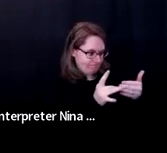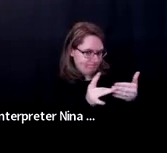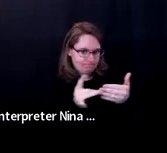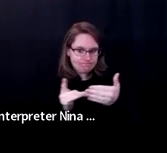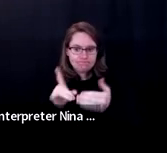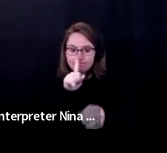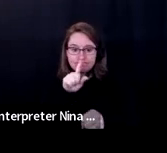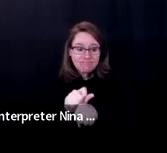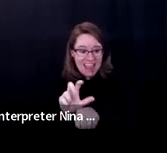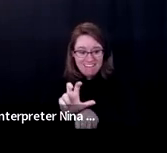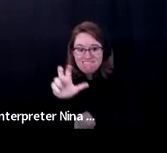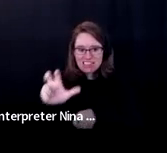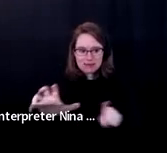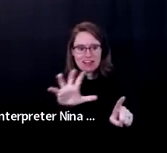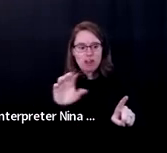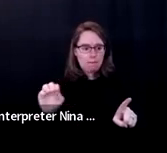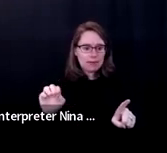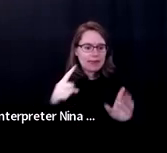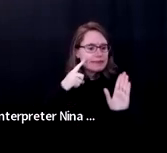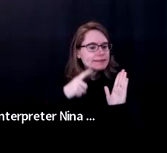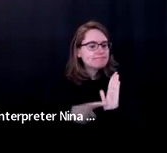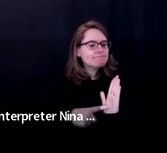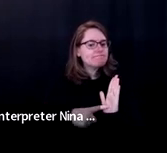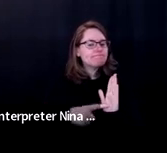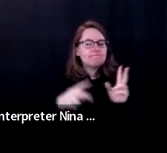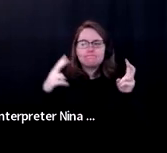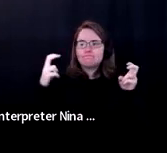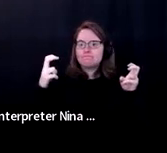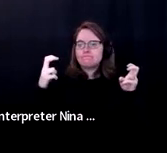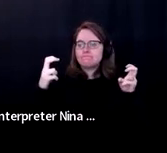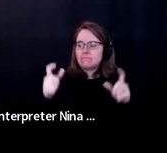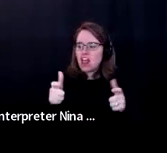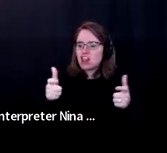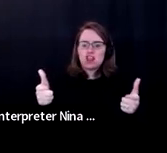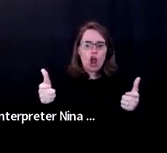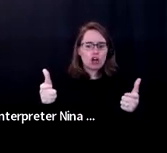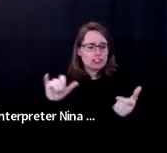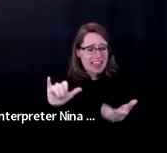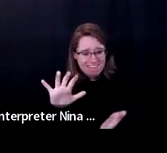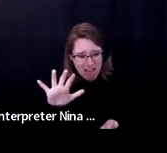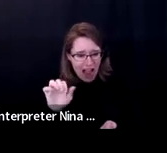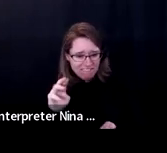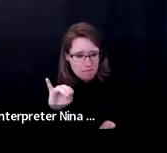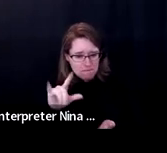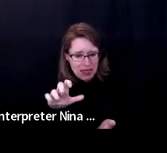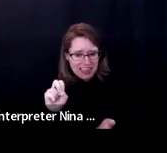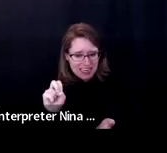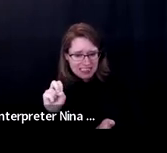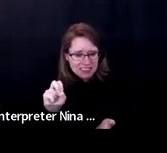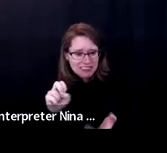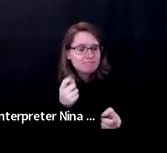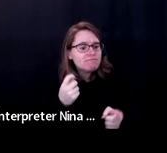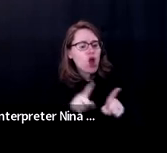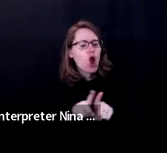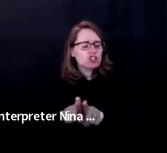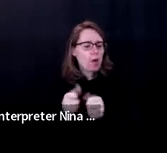of, say, what might be viewed as sizable, maybe a 5 million, but that it also adheres with some of the objectives that we've